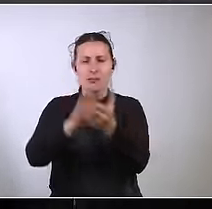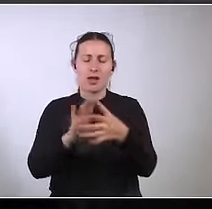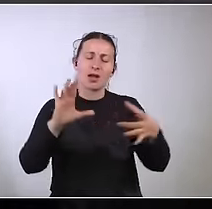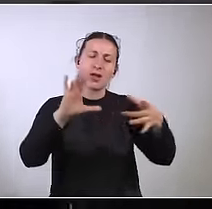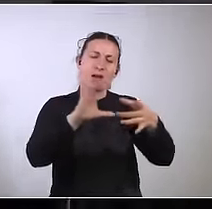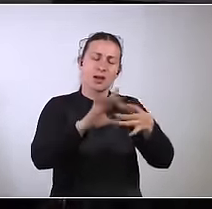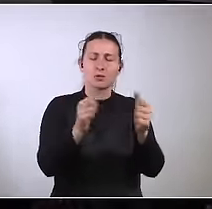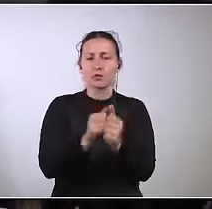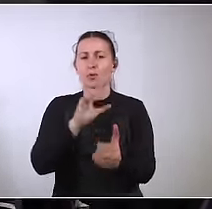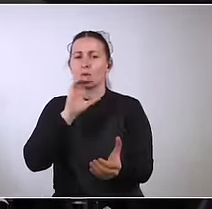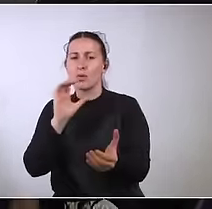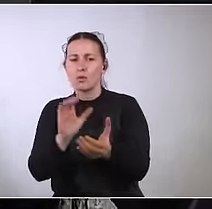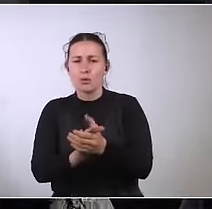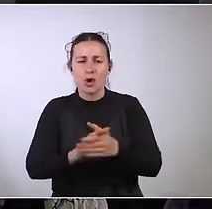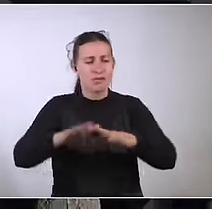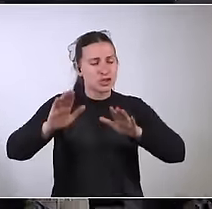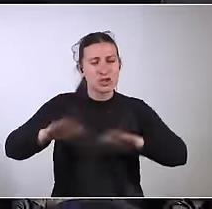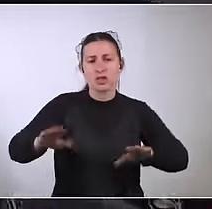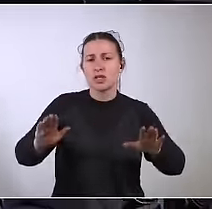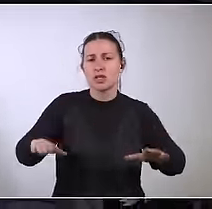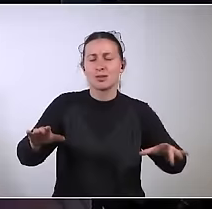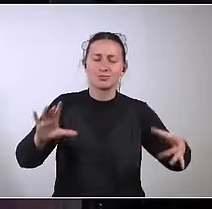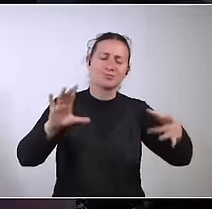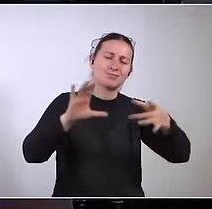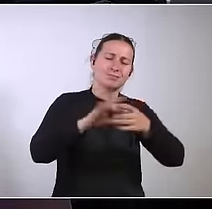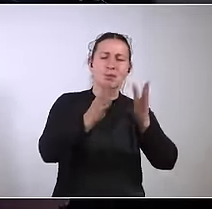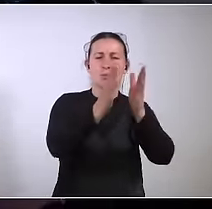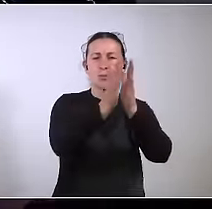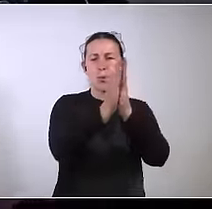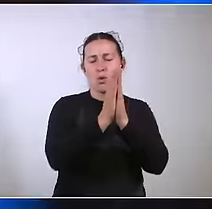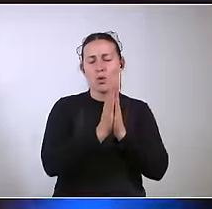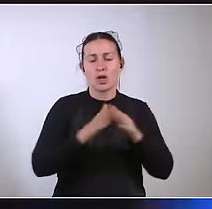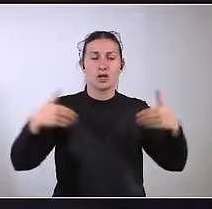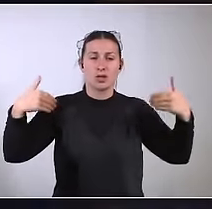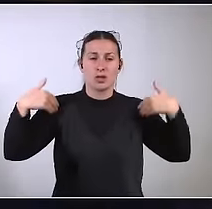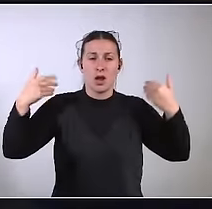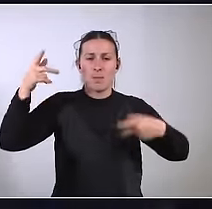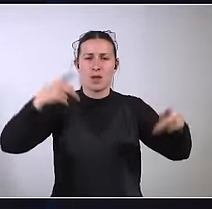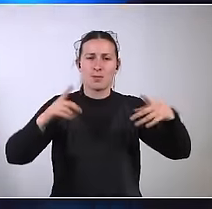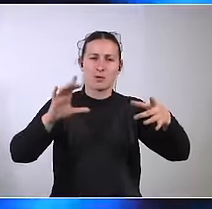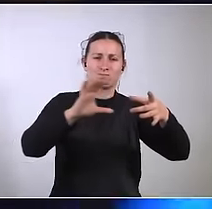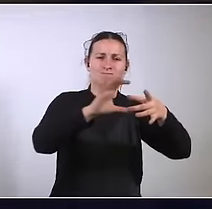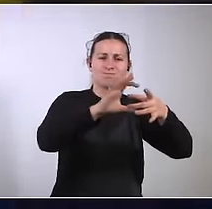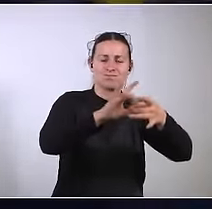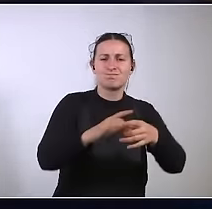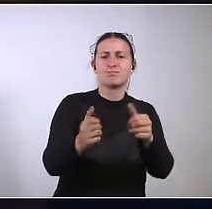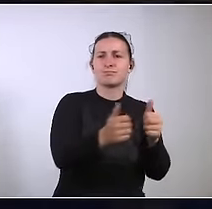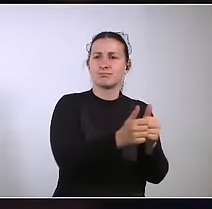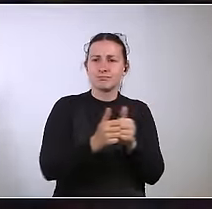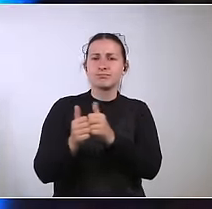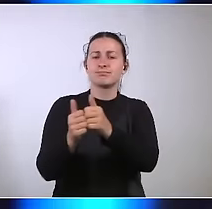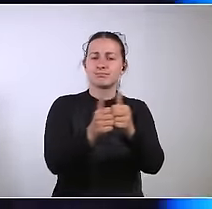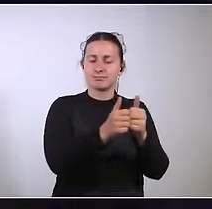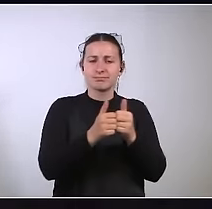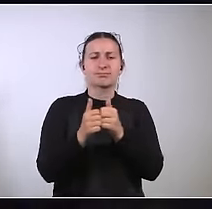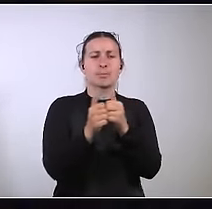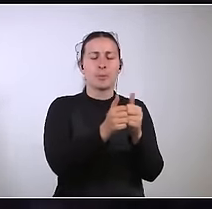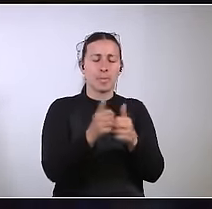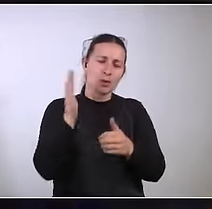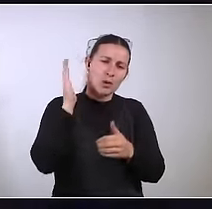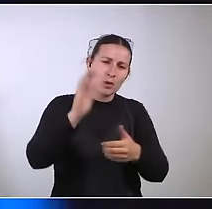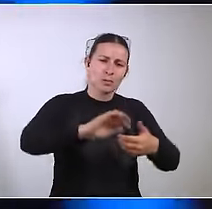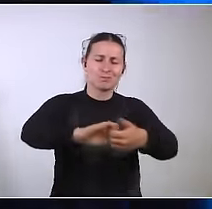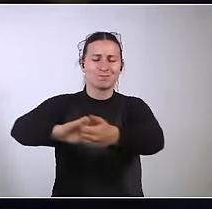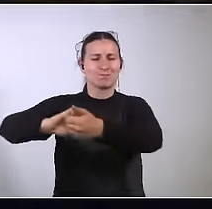wives, connect with your children, young people, connect with one another. We are going to come together. We're